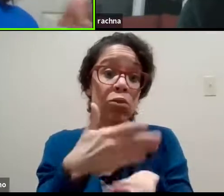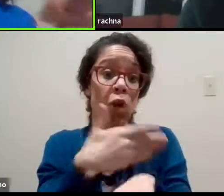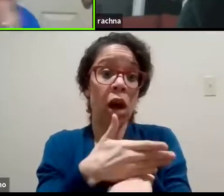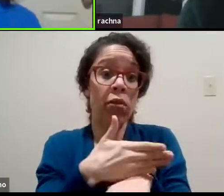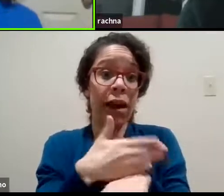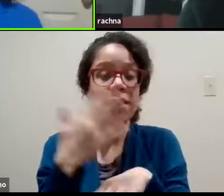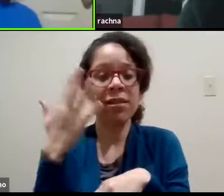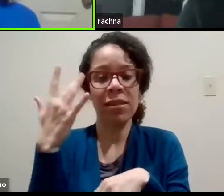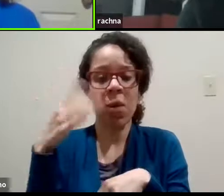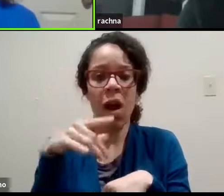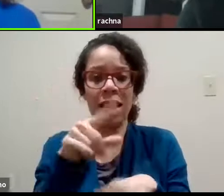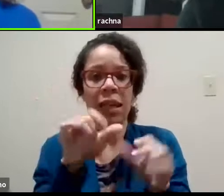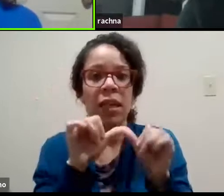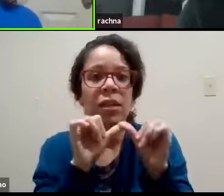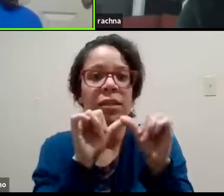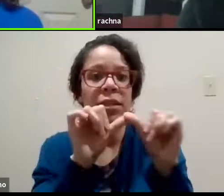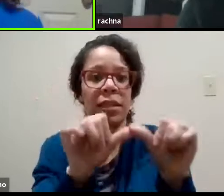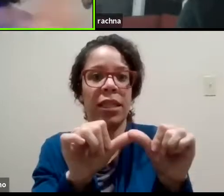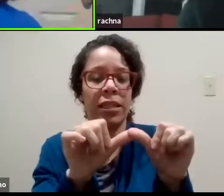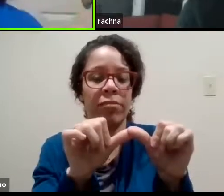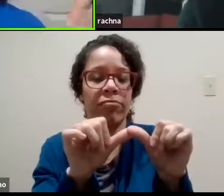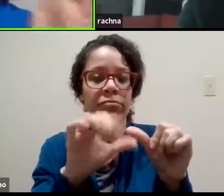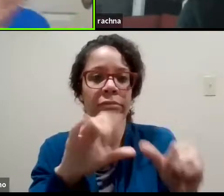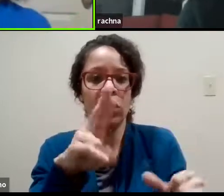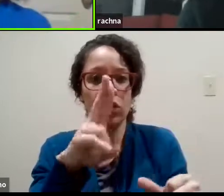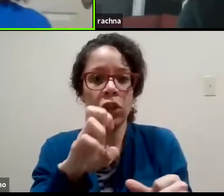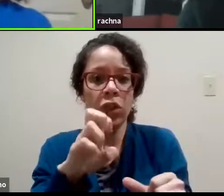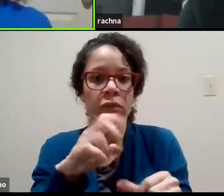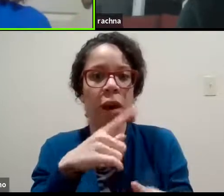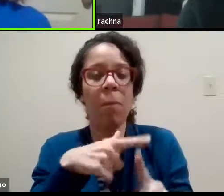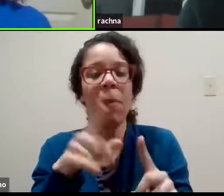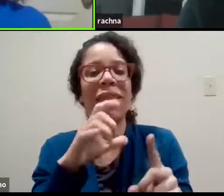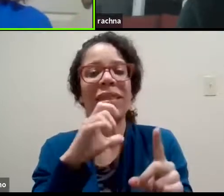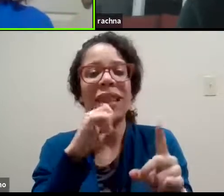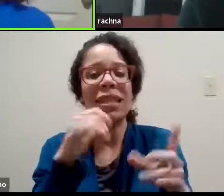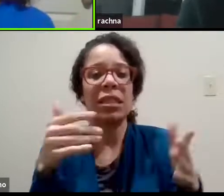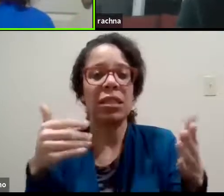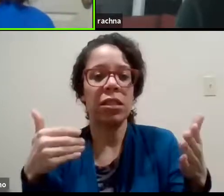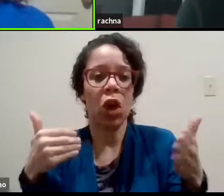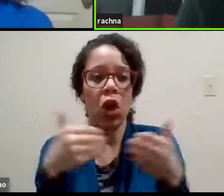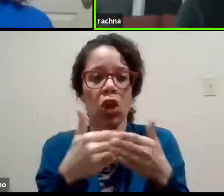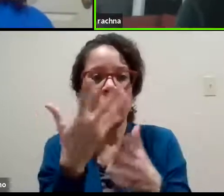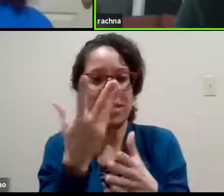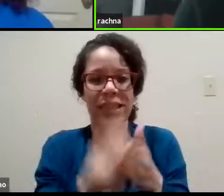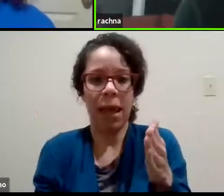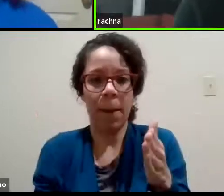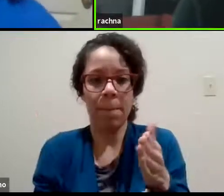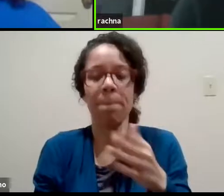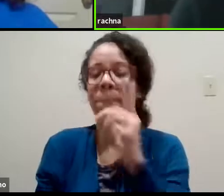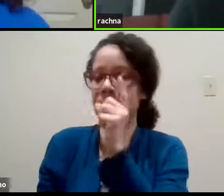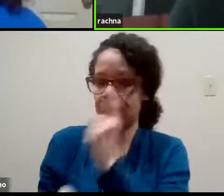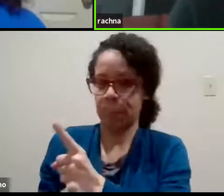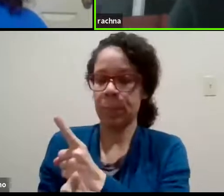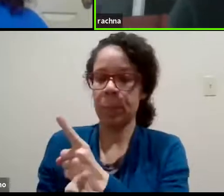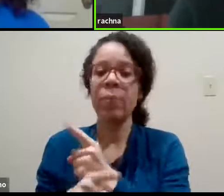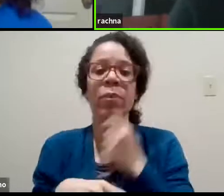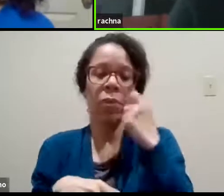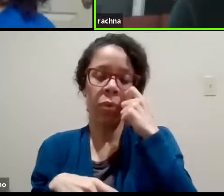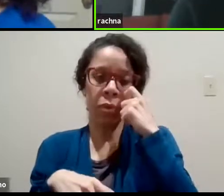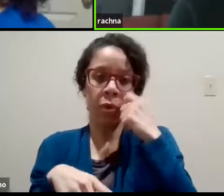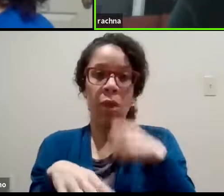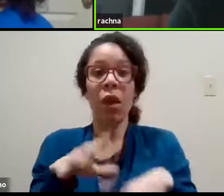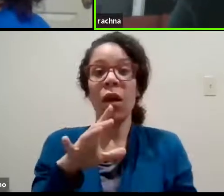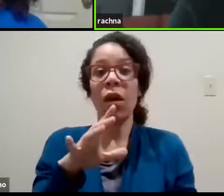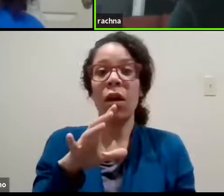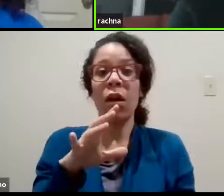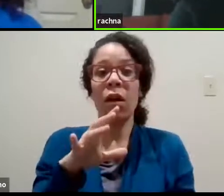they maintained their curve, so to speak, but they didn't close the gap. That's exactly right. So, at seven,